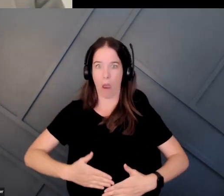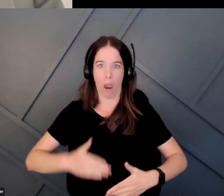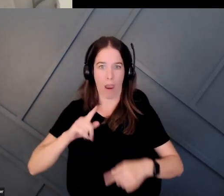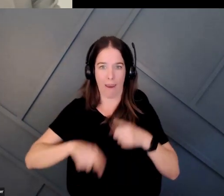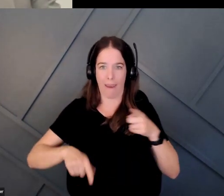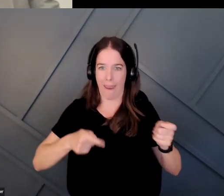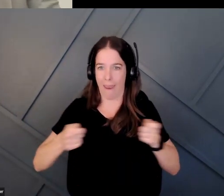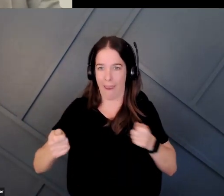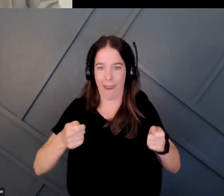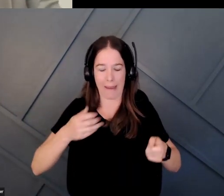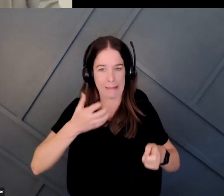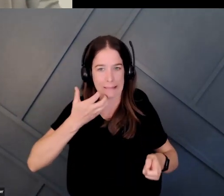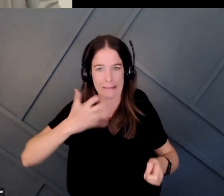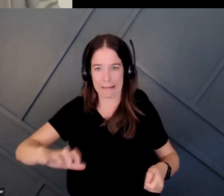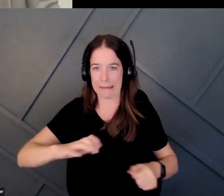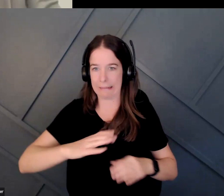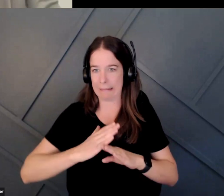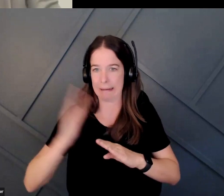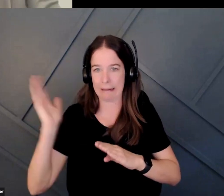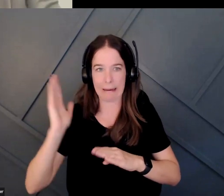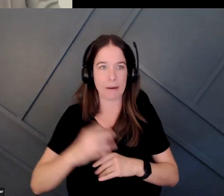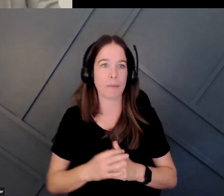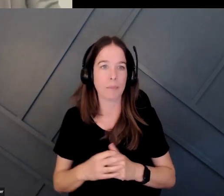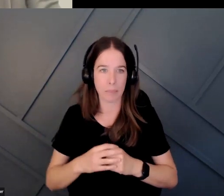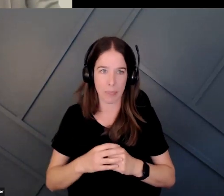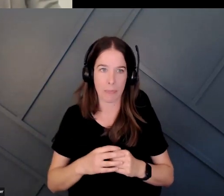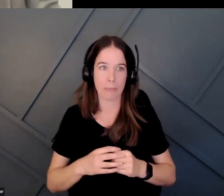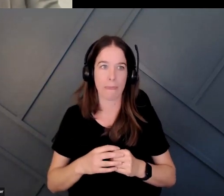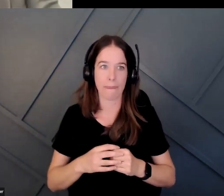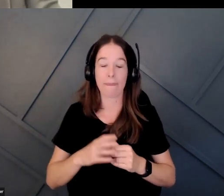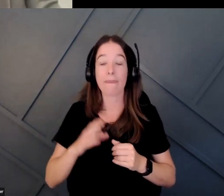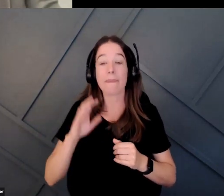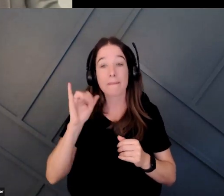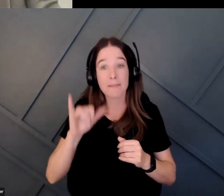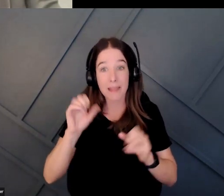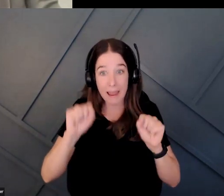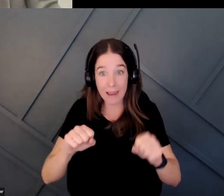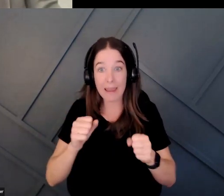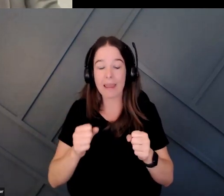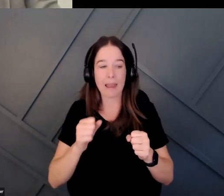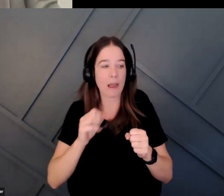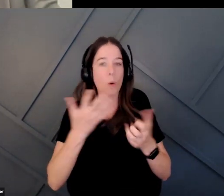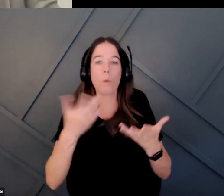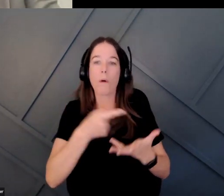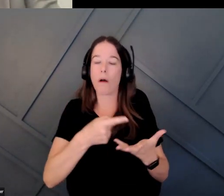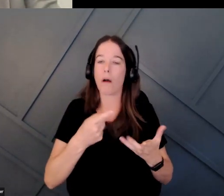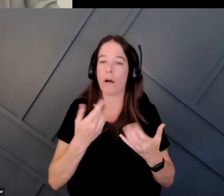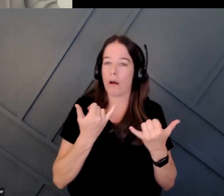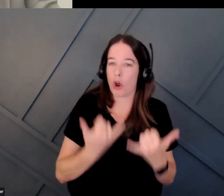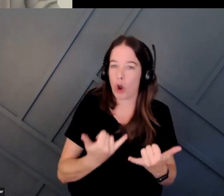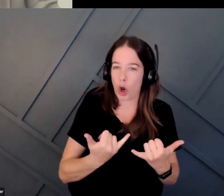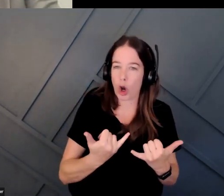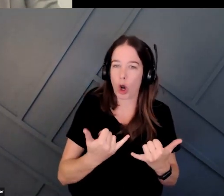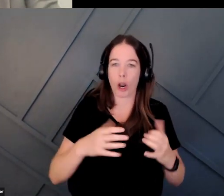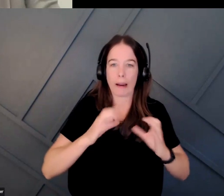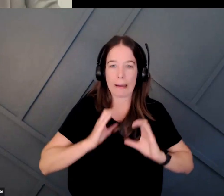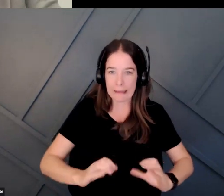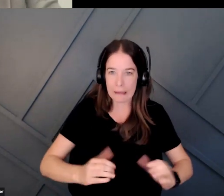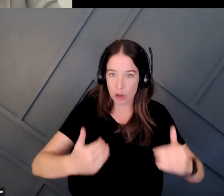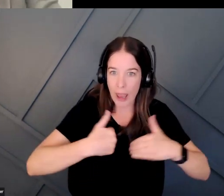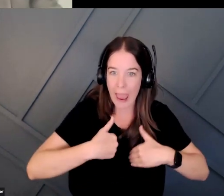heat in particular exacerbates pre-existing conditions like cerebral, respiratory, and cardiovascular